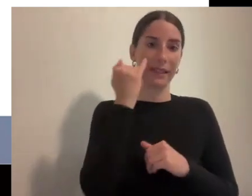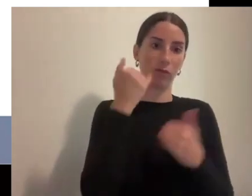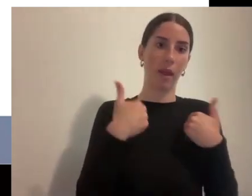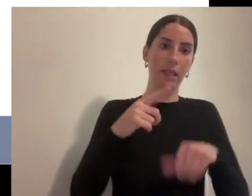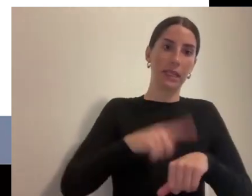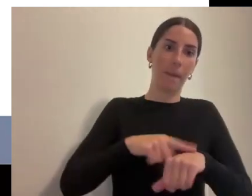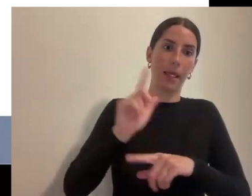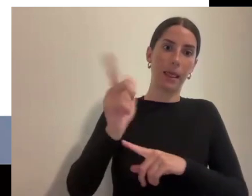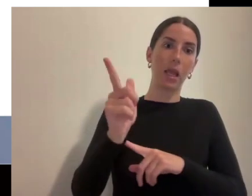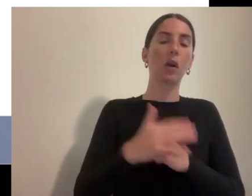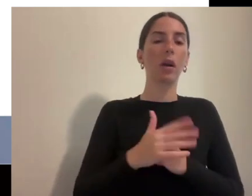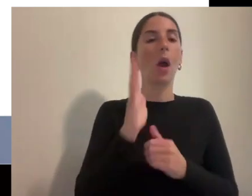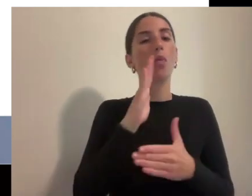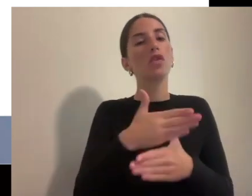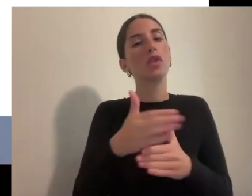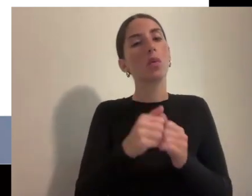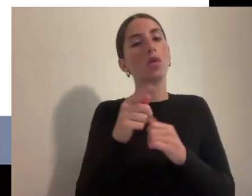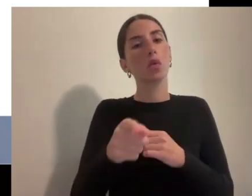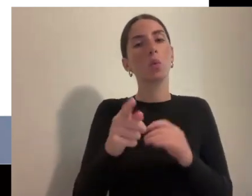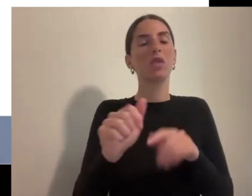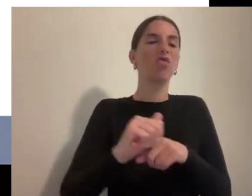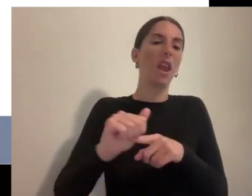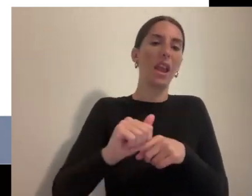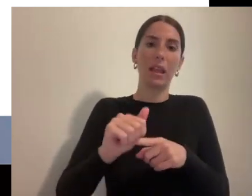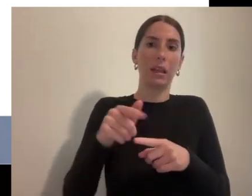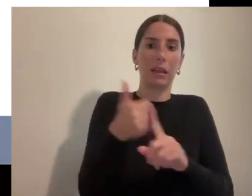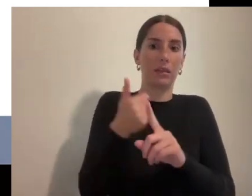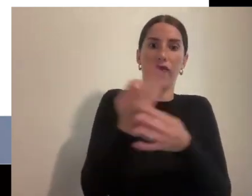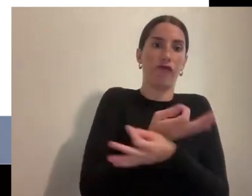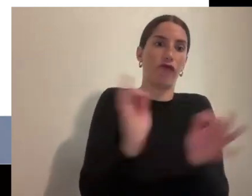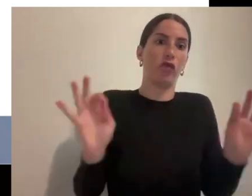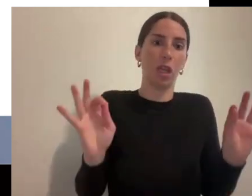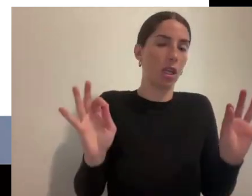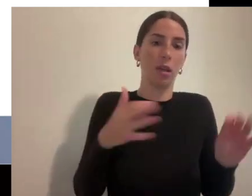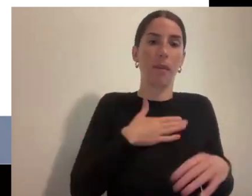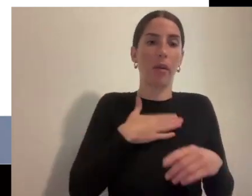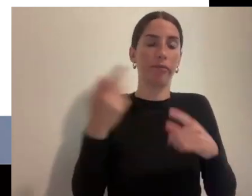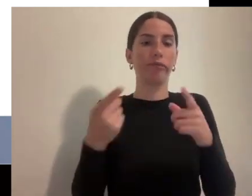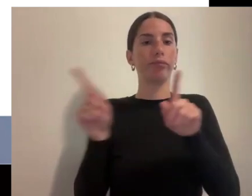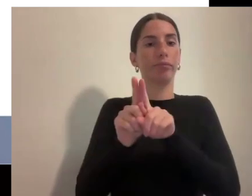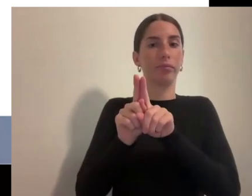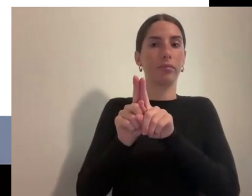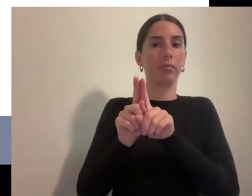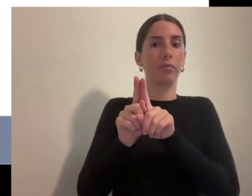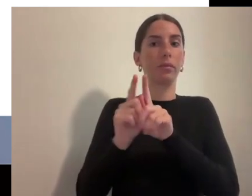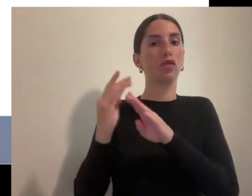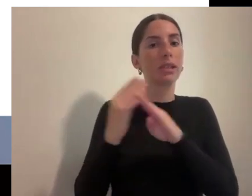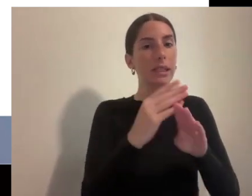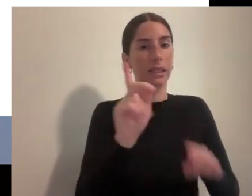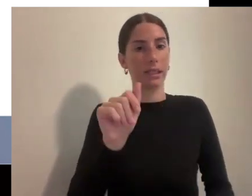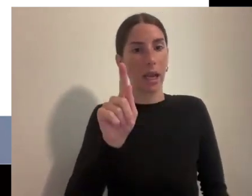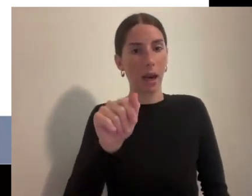I will share with you a mini training that is free that a colleague and I put together about protecting your data